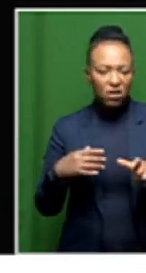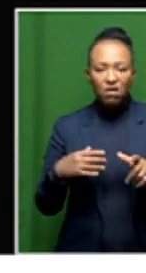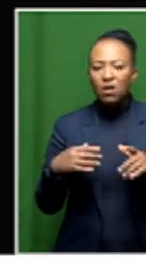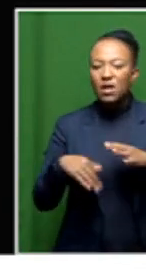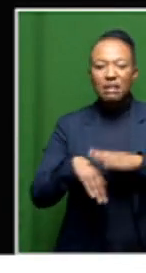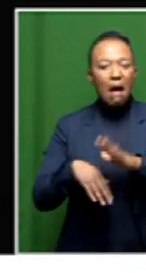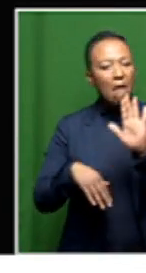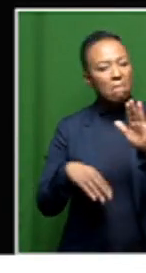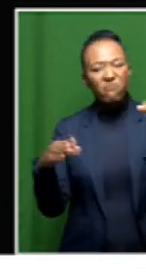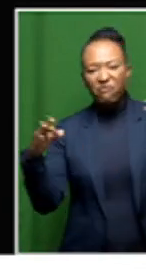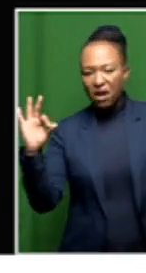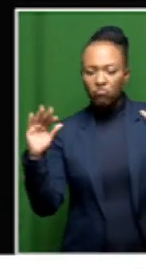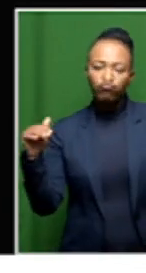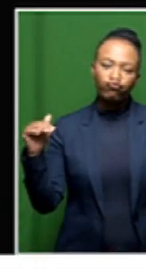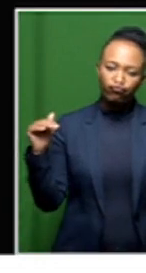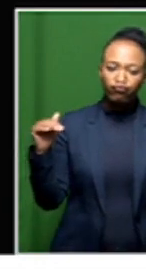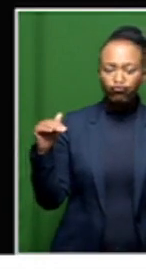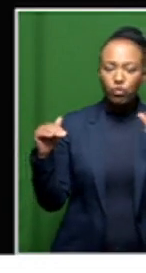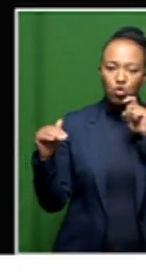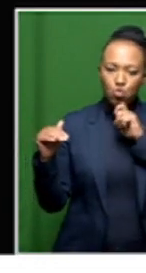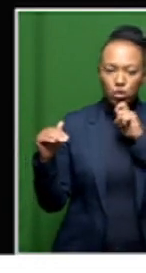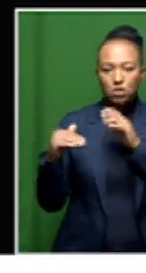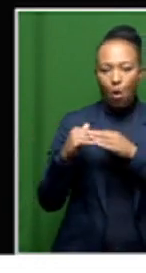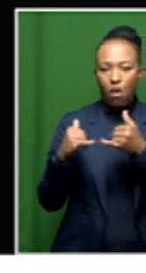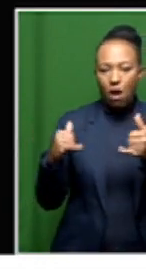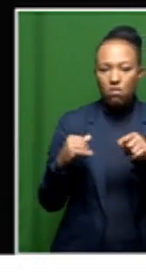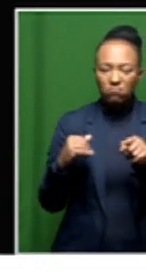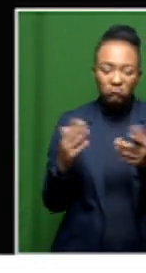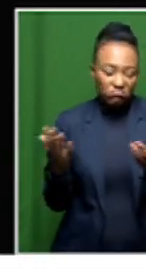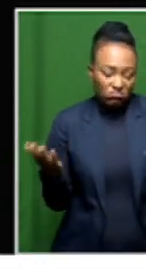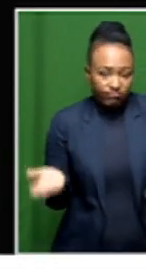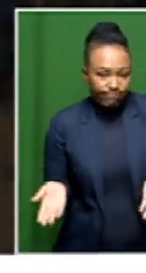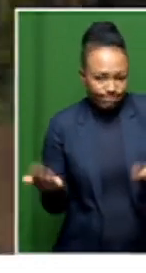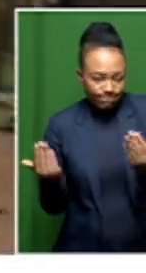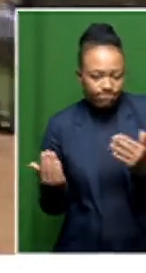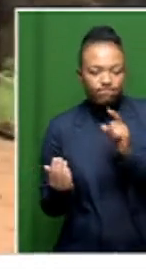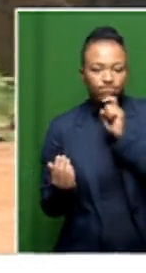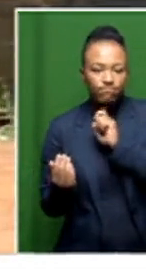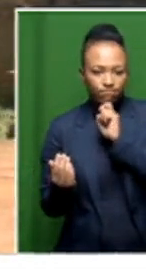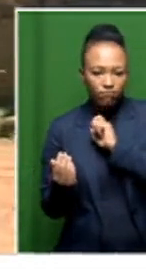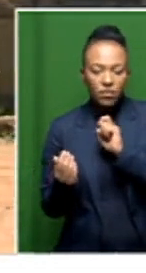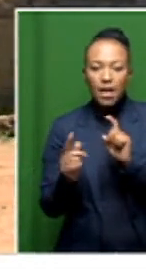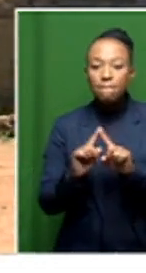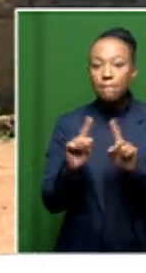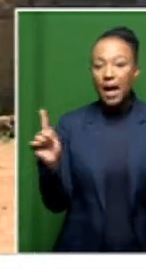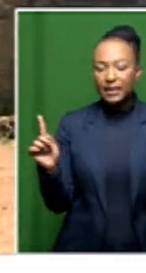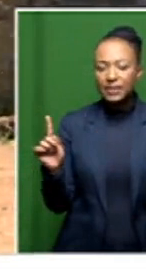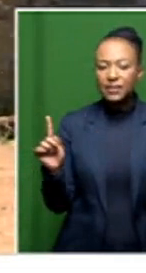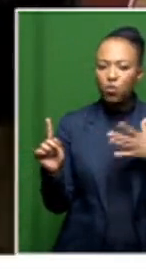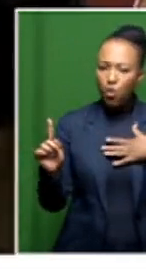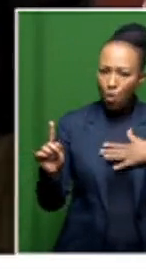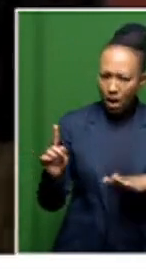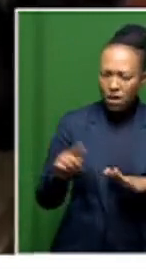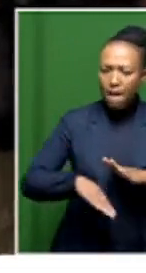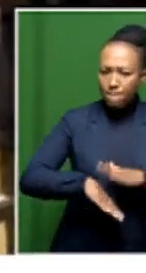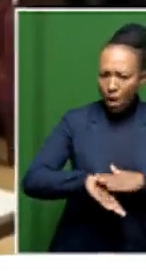time. You use it as you wish, but we want the greater uptake